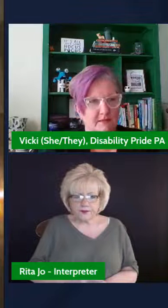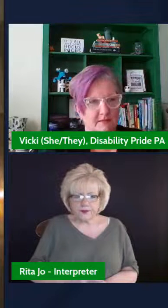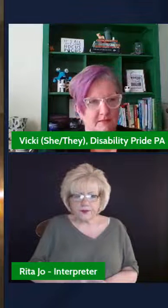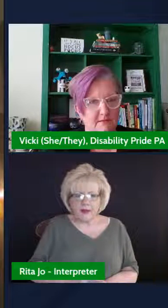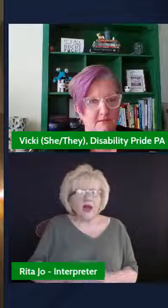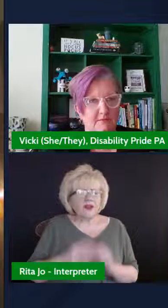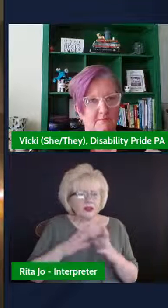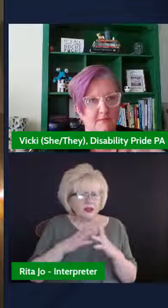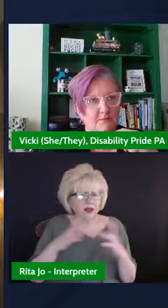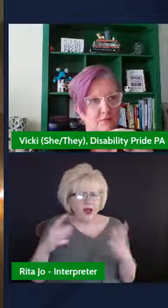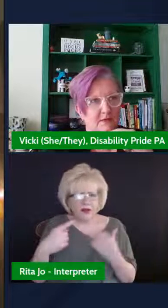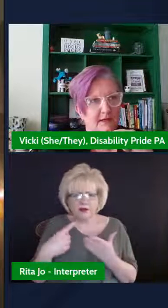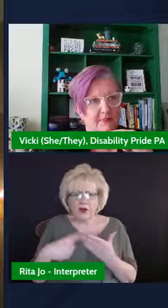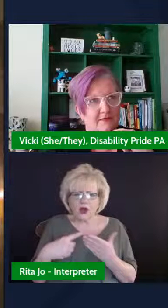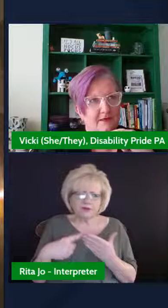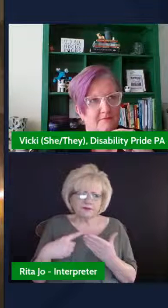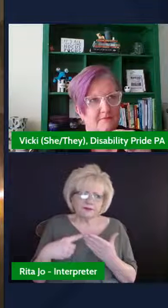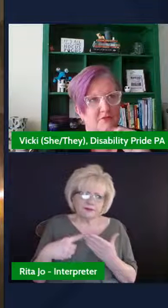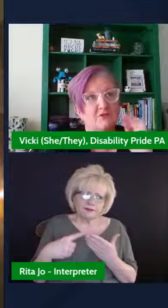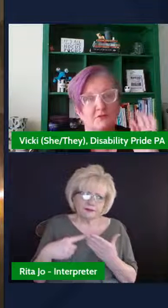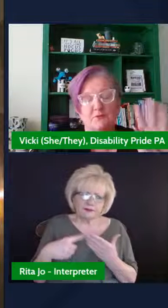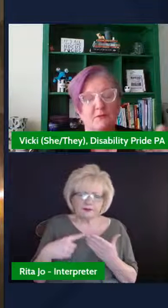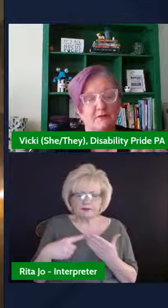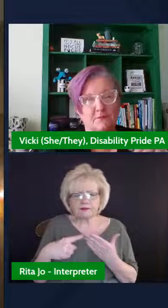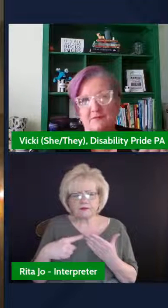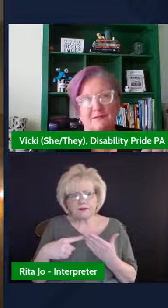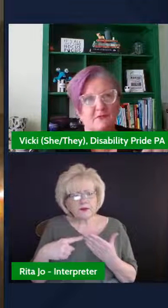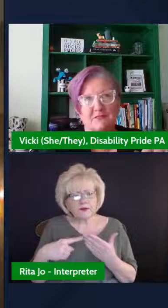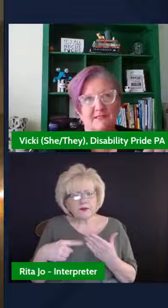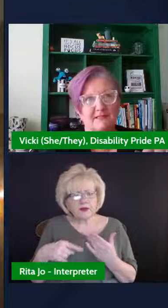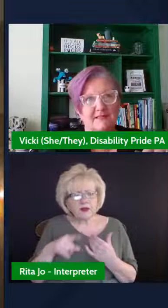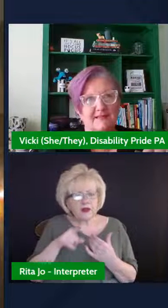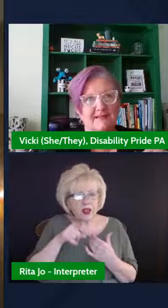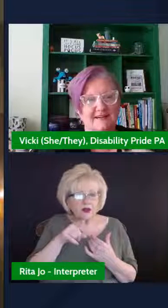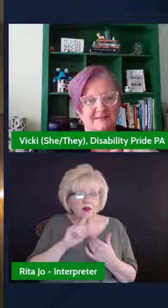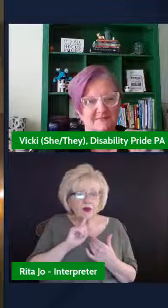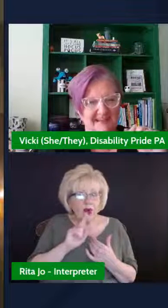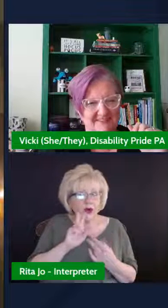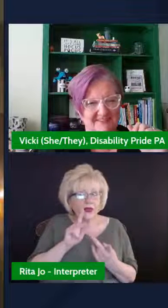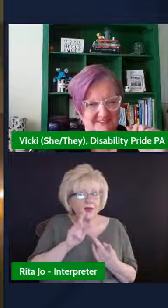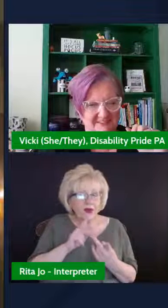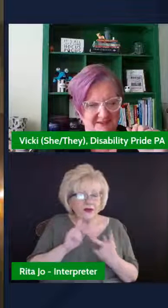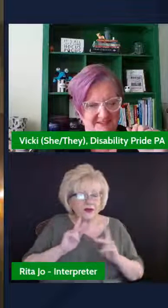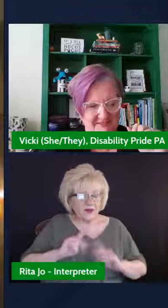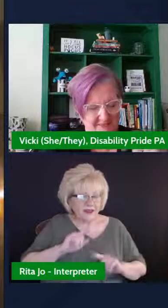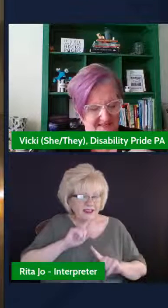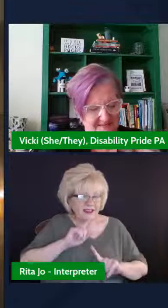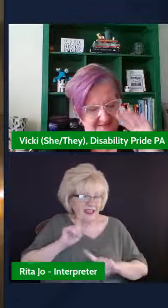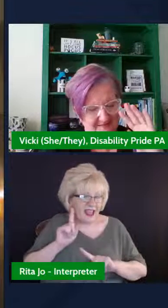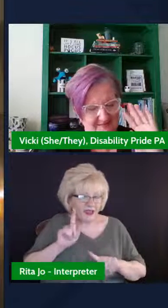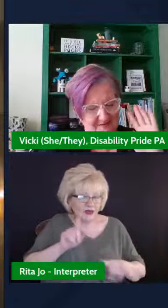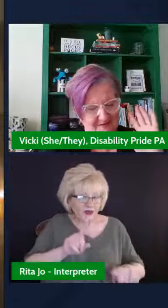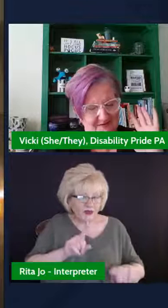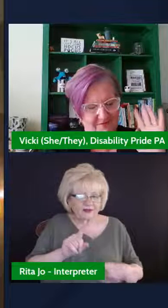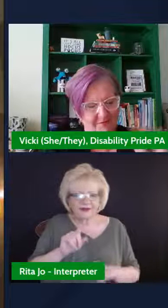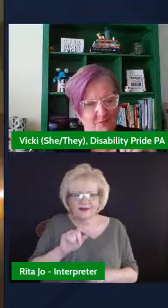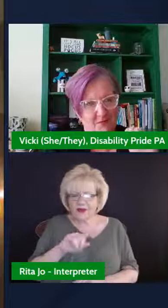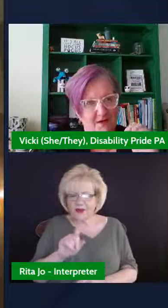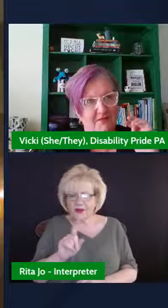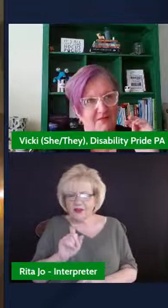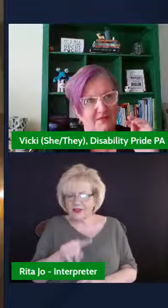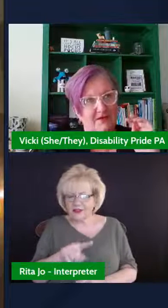of talk, and one I thought, so you are the perfect person to answer this question because